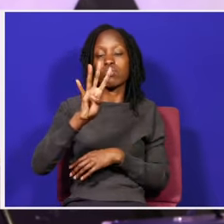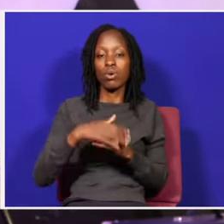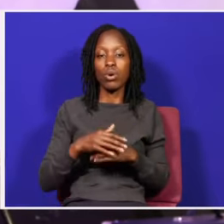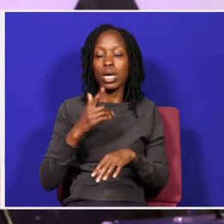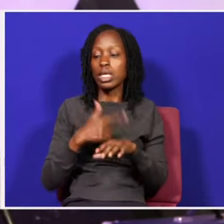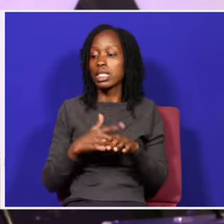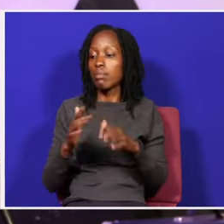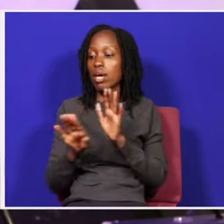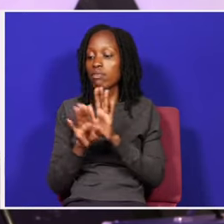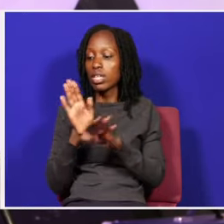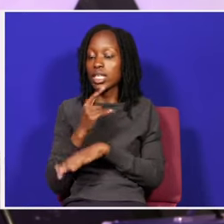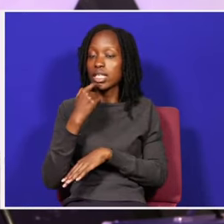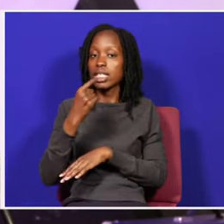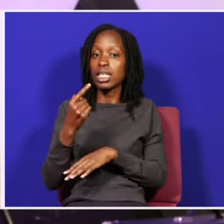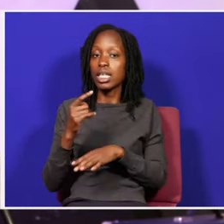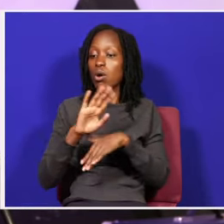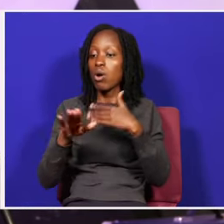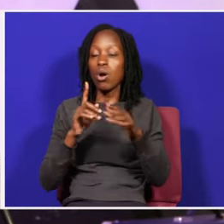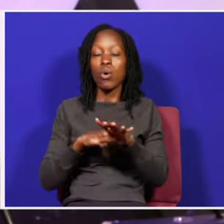When all is said and done,